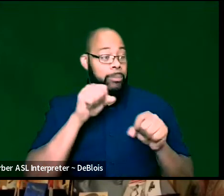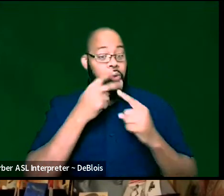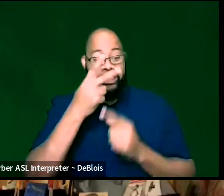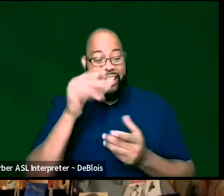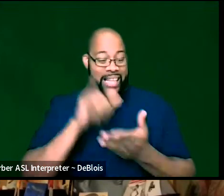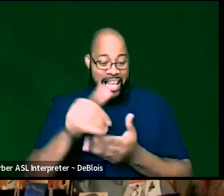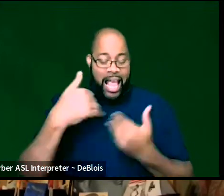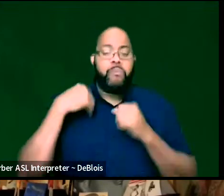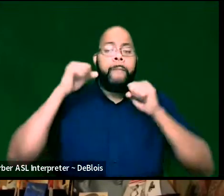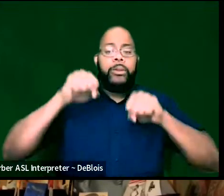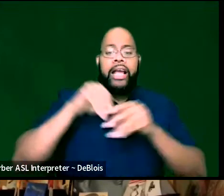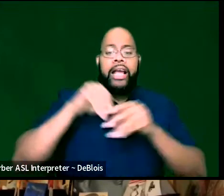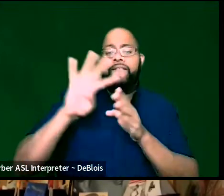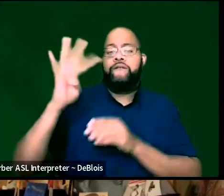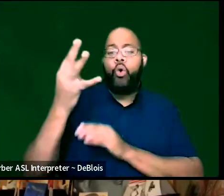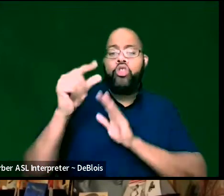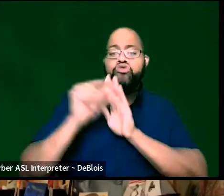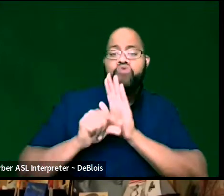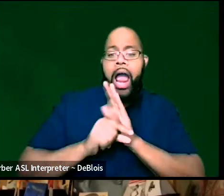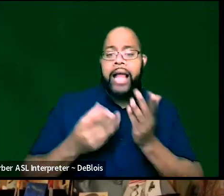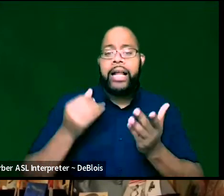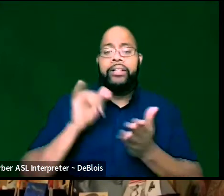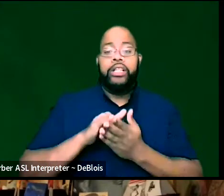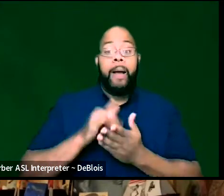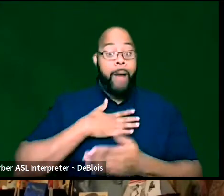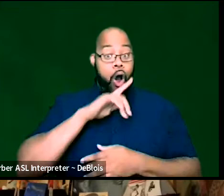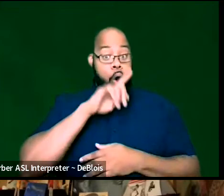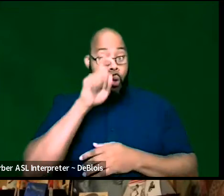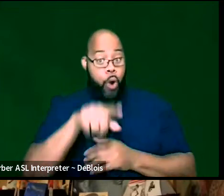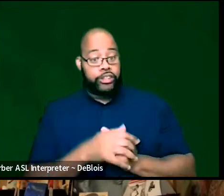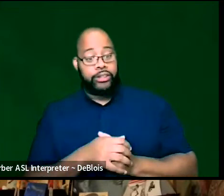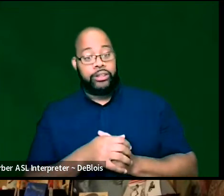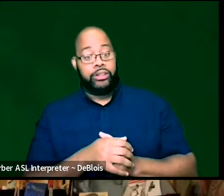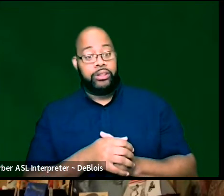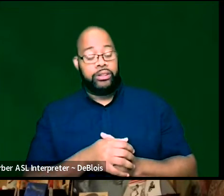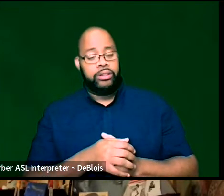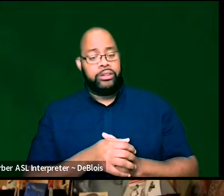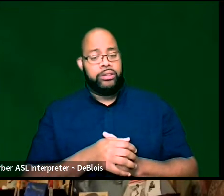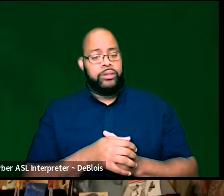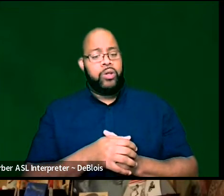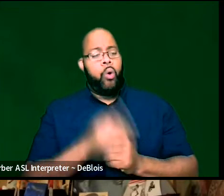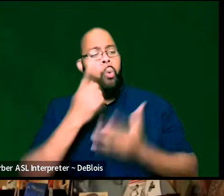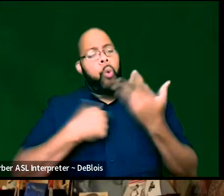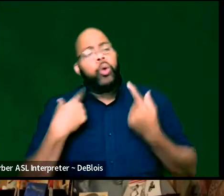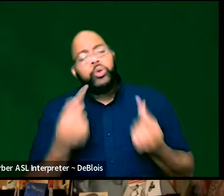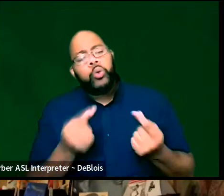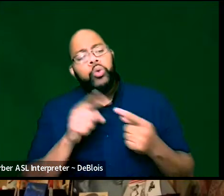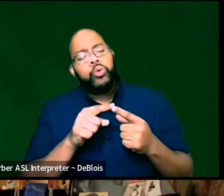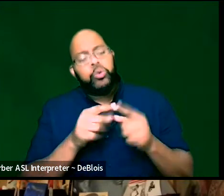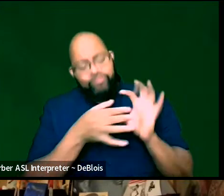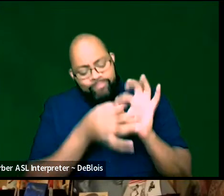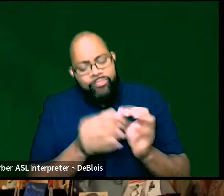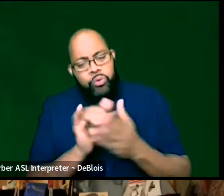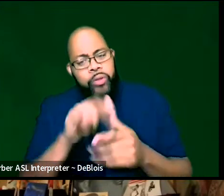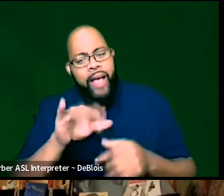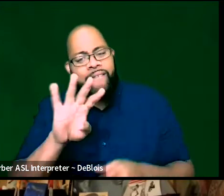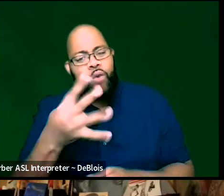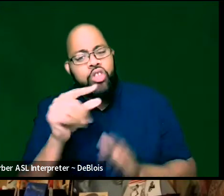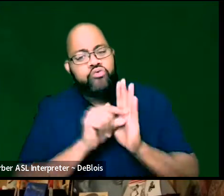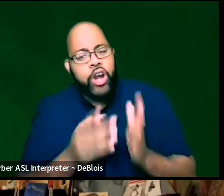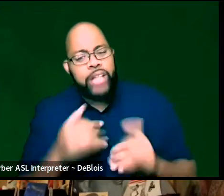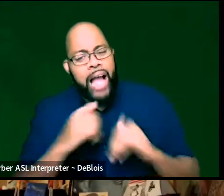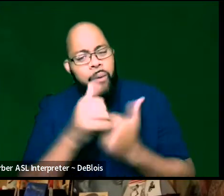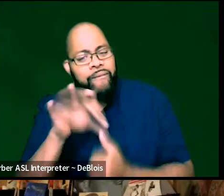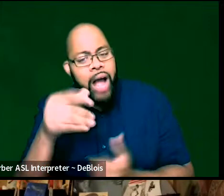he had potential in fourth grade. And so the question to me is, what are we doing to tap into those fourth graders? How